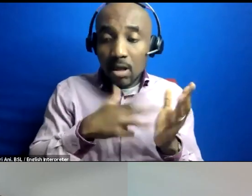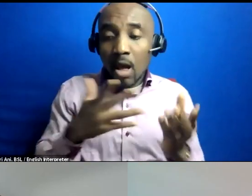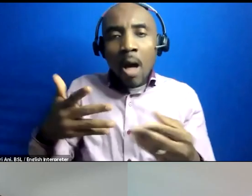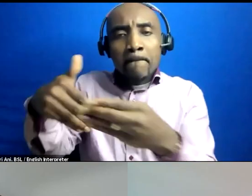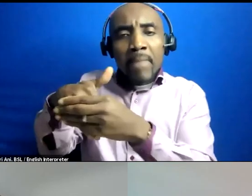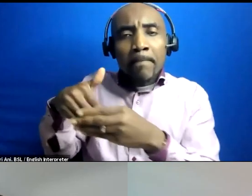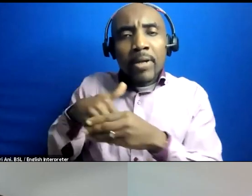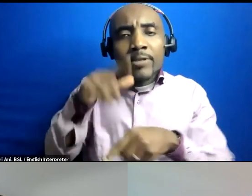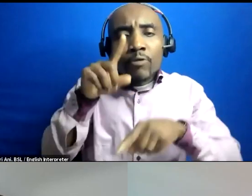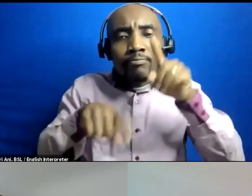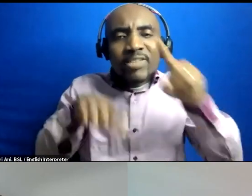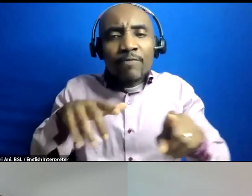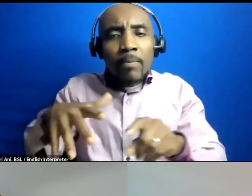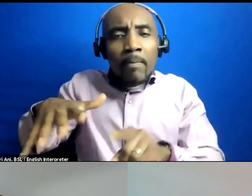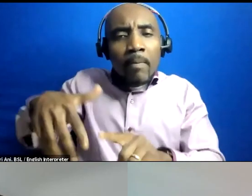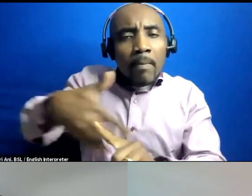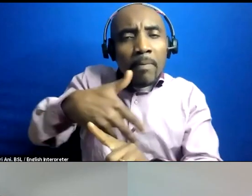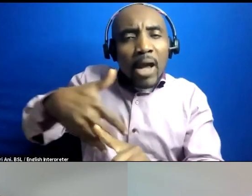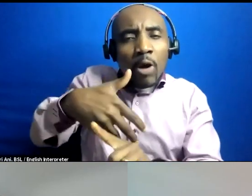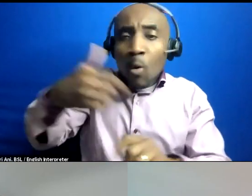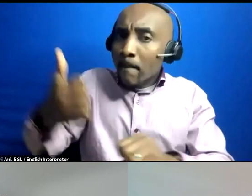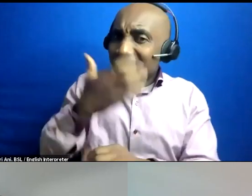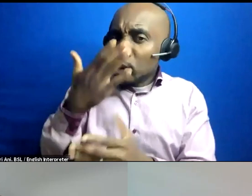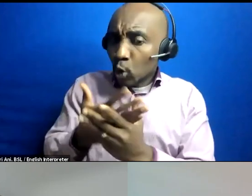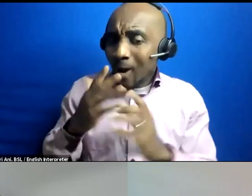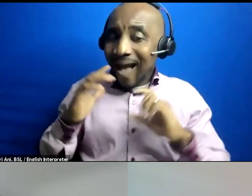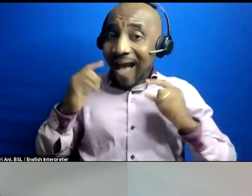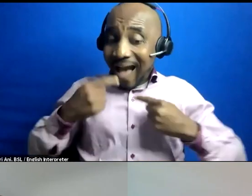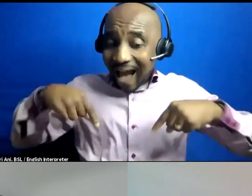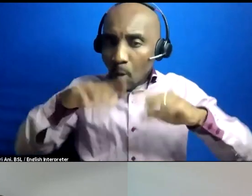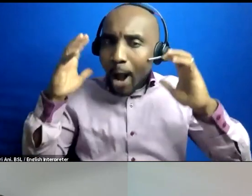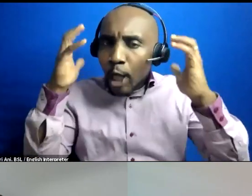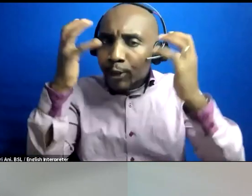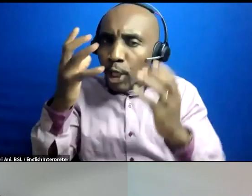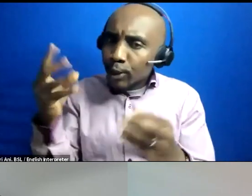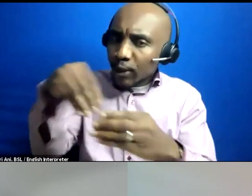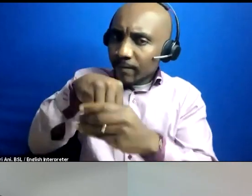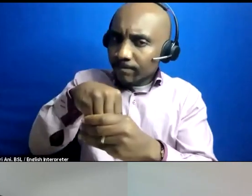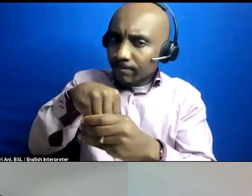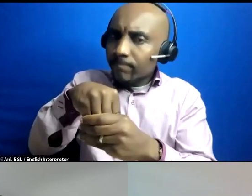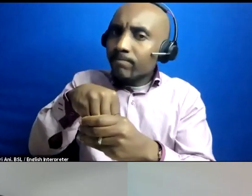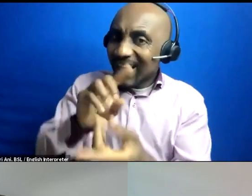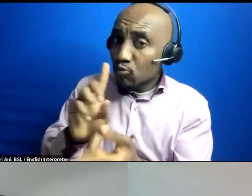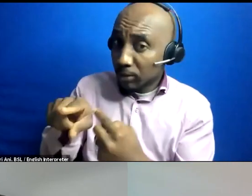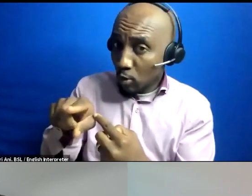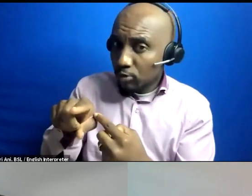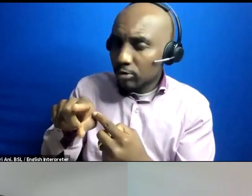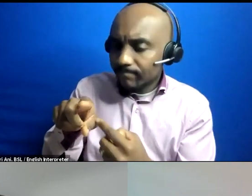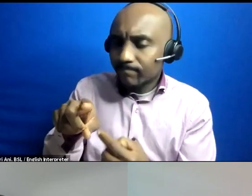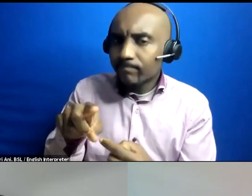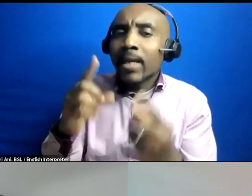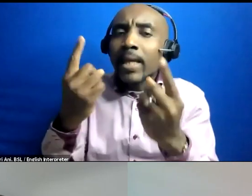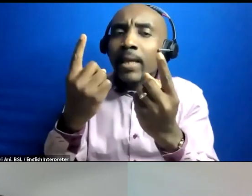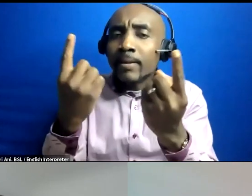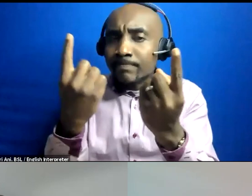backgrounds, were very keen to ensure our concerns were included in our response. And just to kind of highlight some of